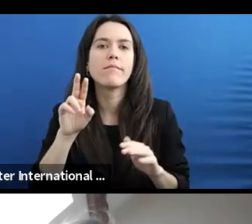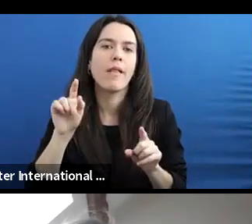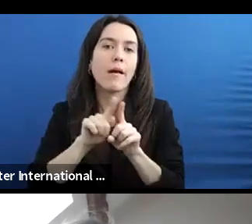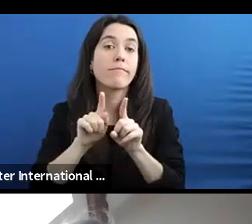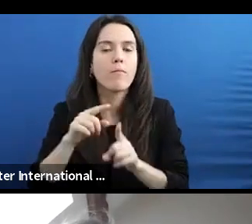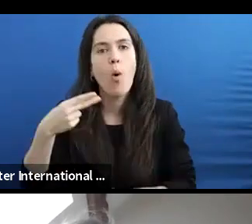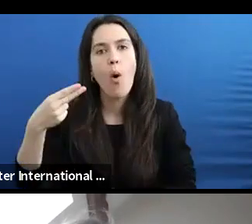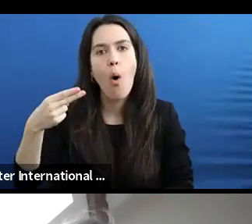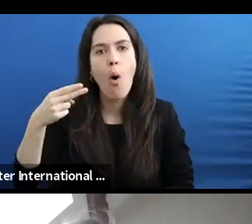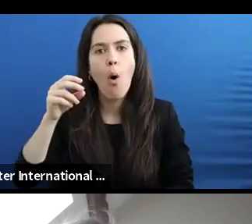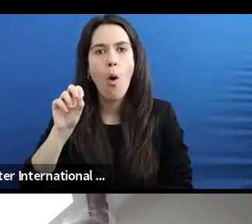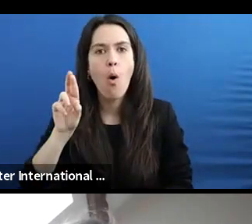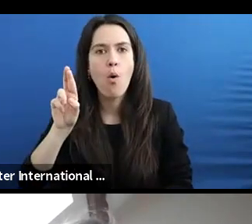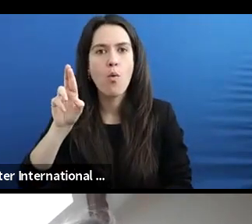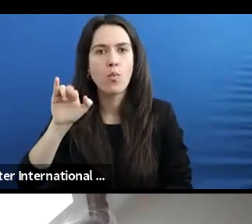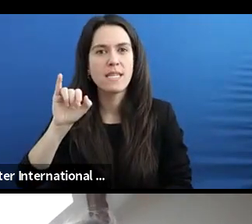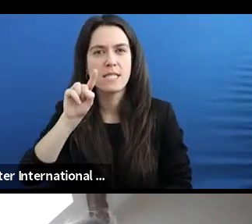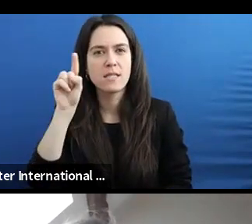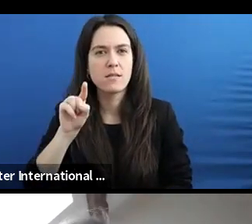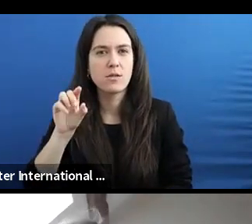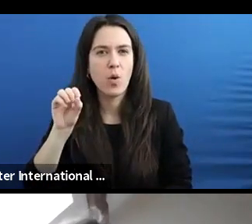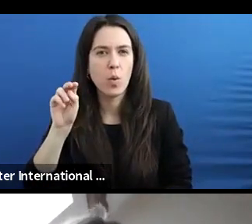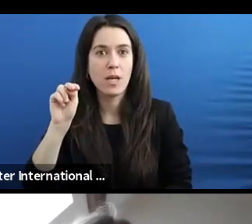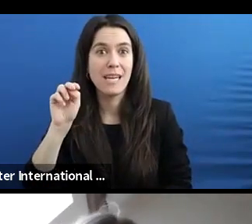can act on this point. And we have